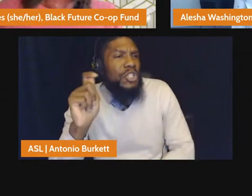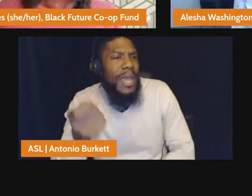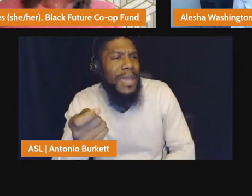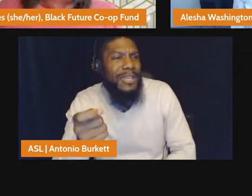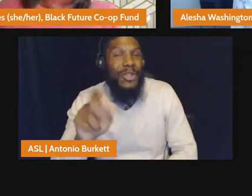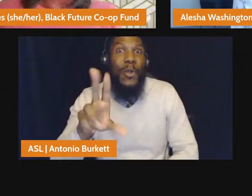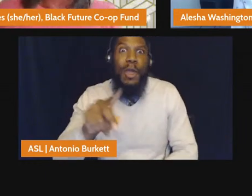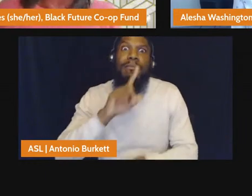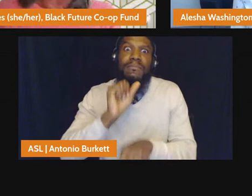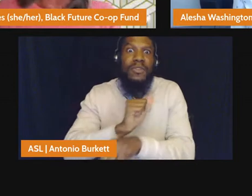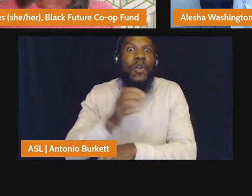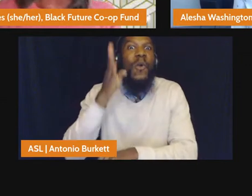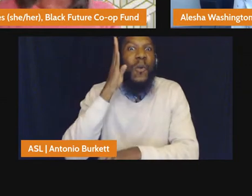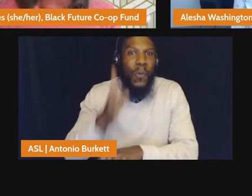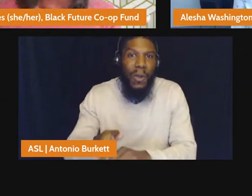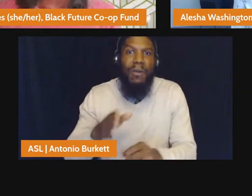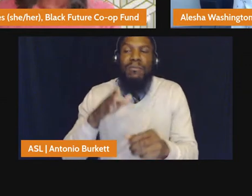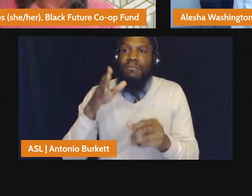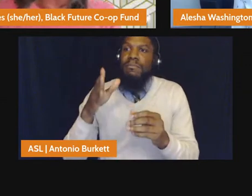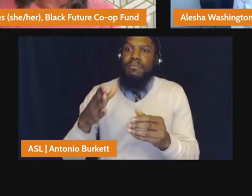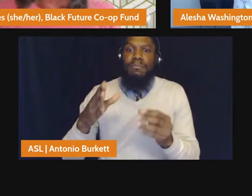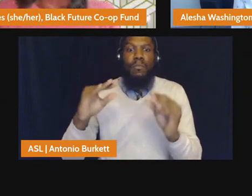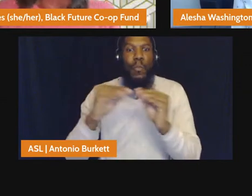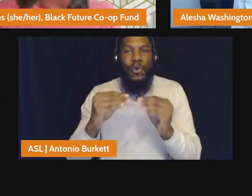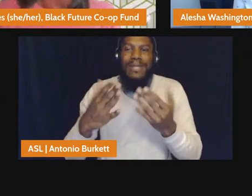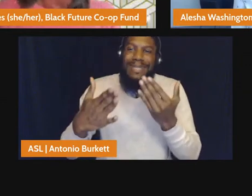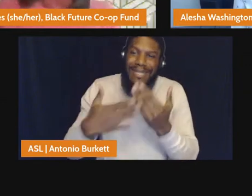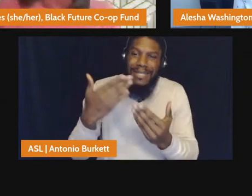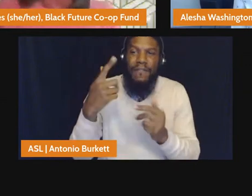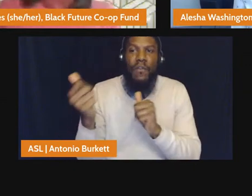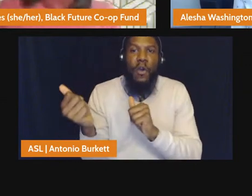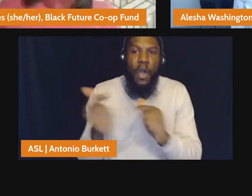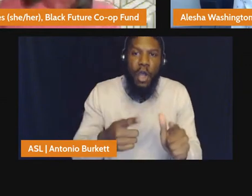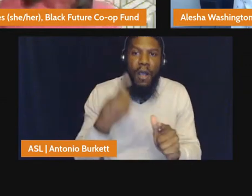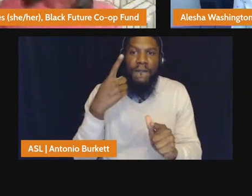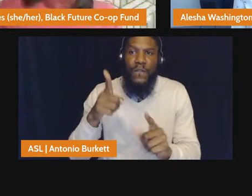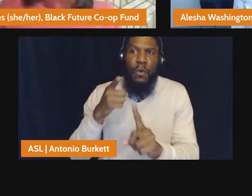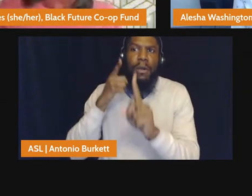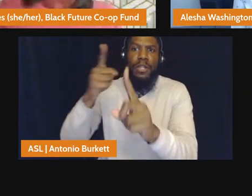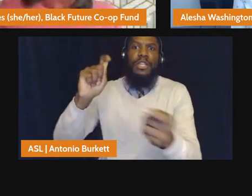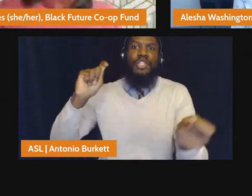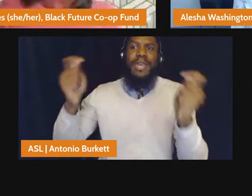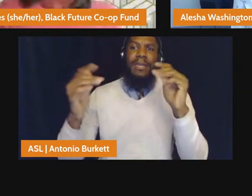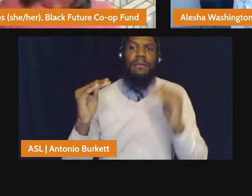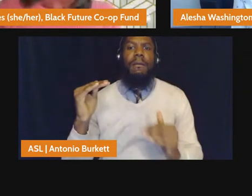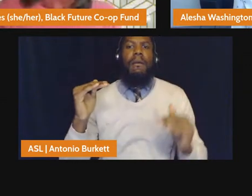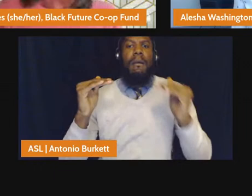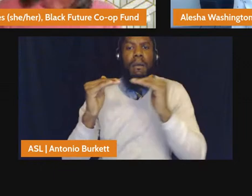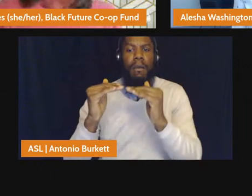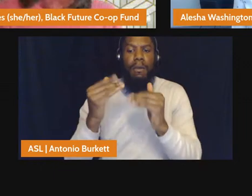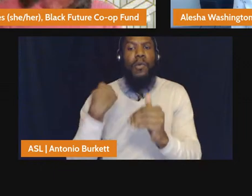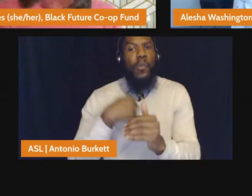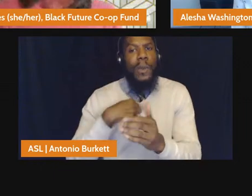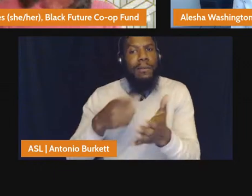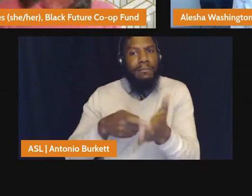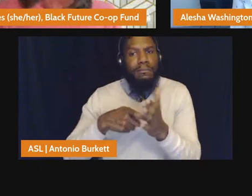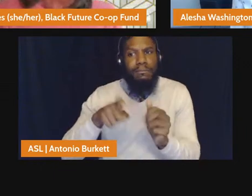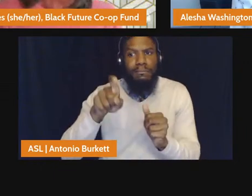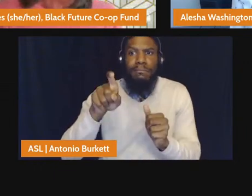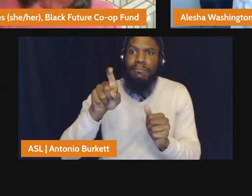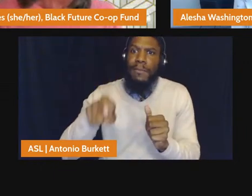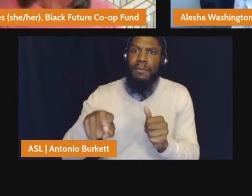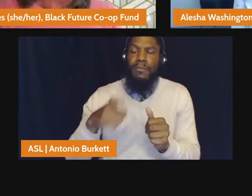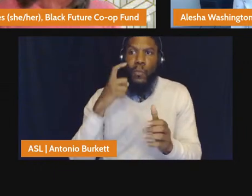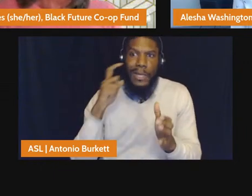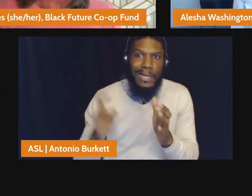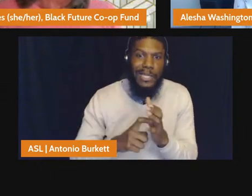everybody in the changes that we're asking for, but they will change because what we're demanding is recognition and safety and love and